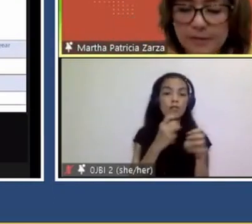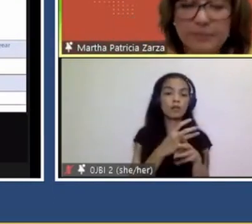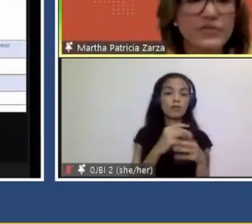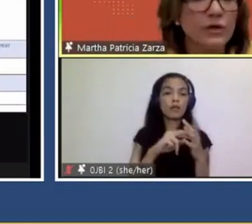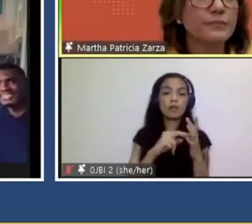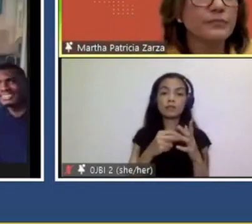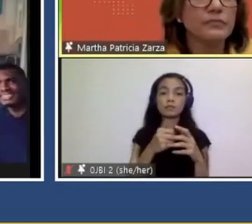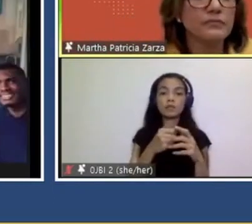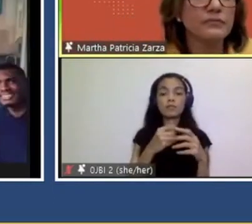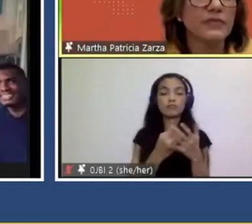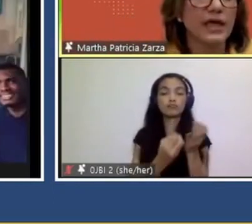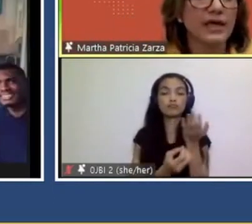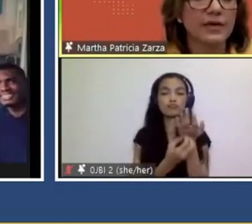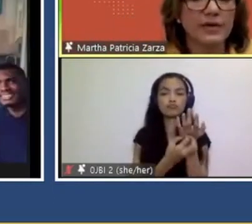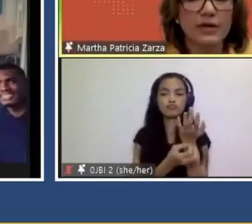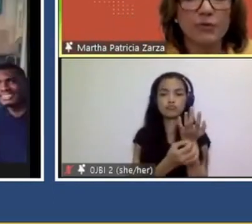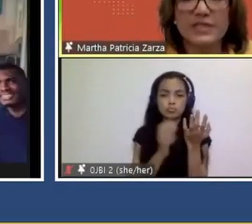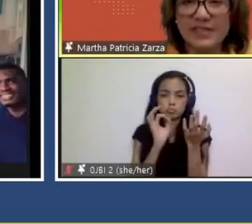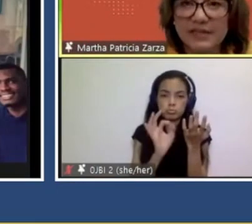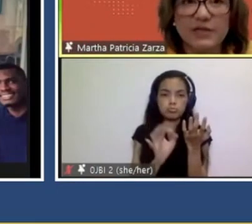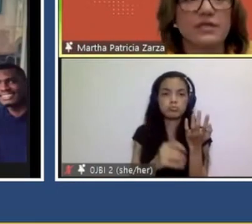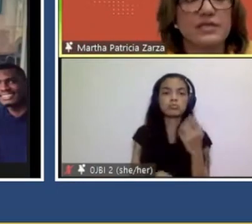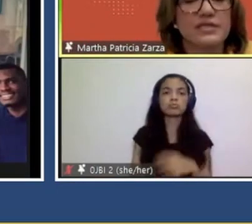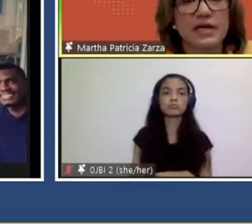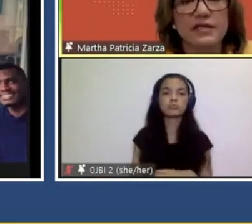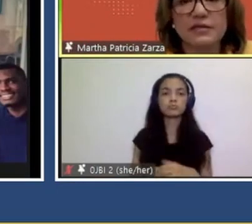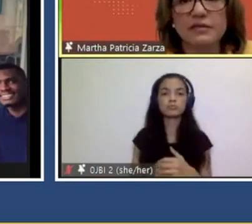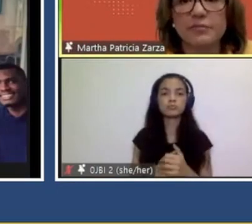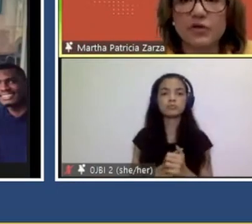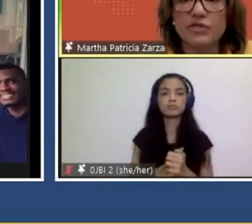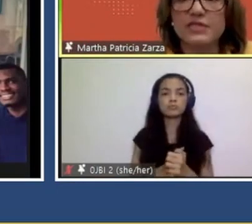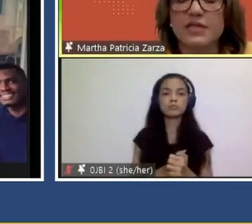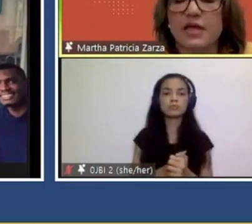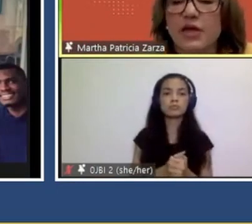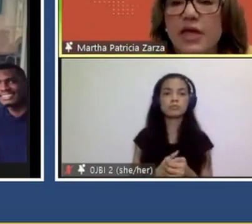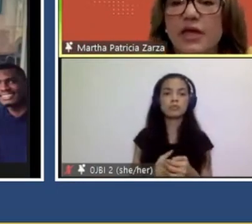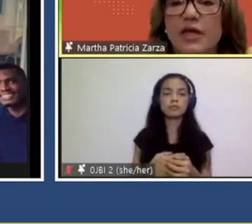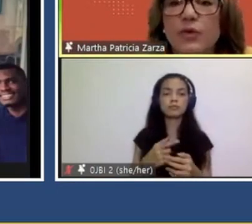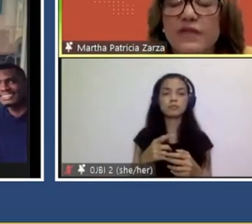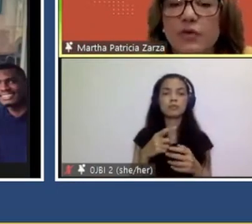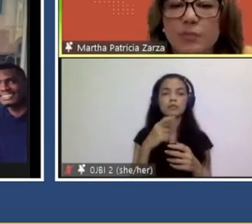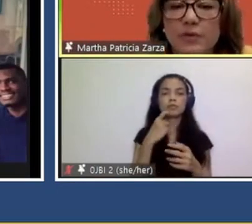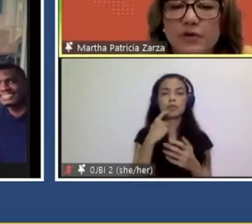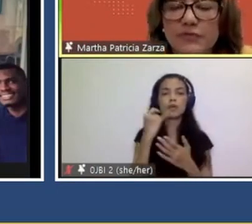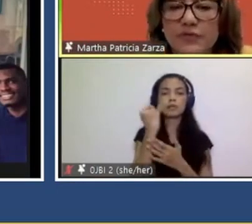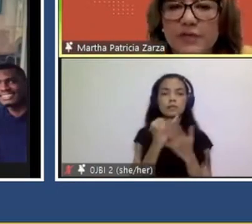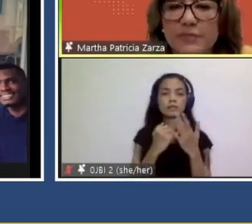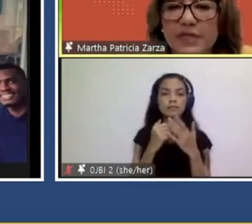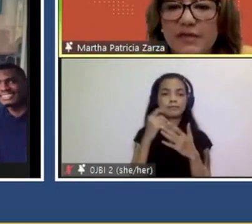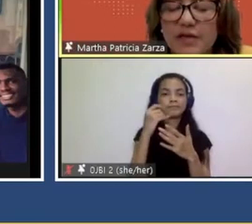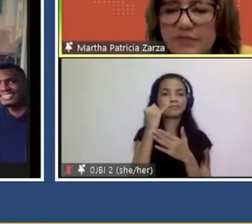case. So we started with the design process with a group